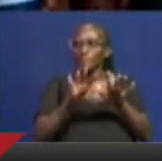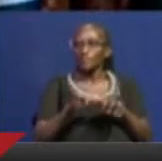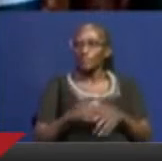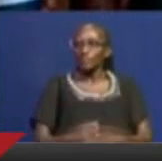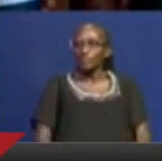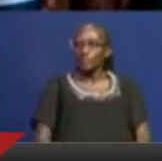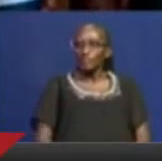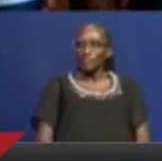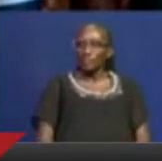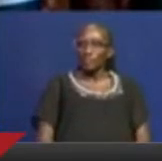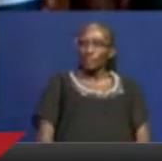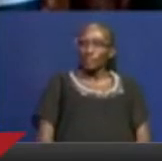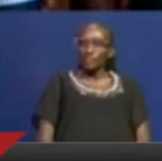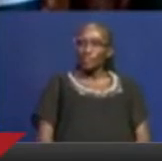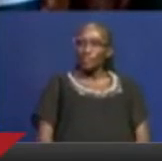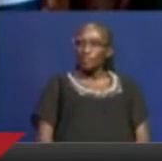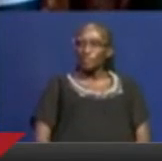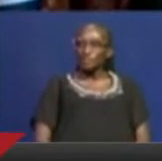Order.